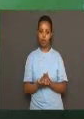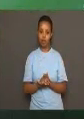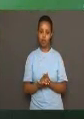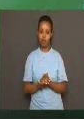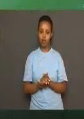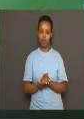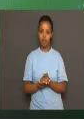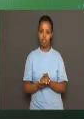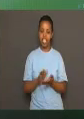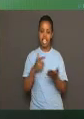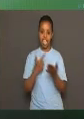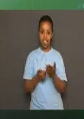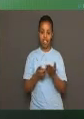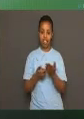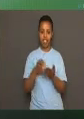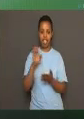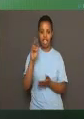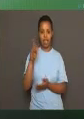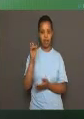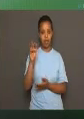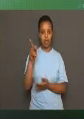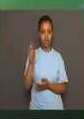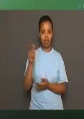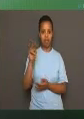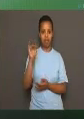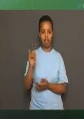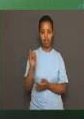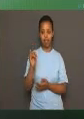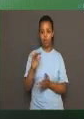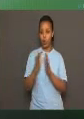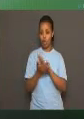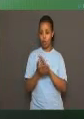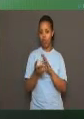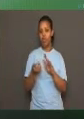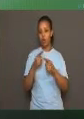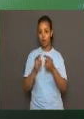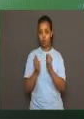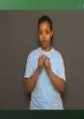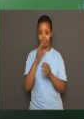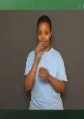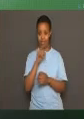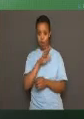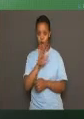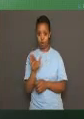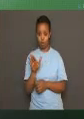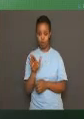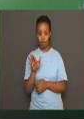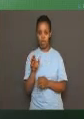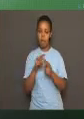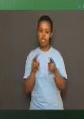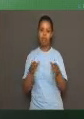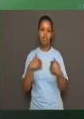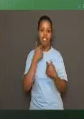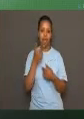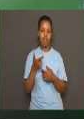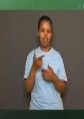Hello, everyone. Did you share your epiphany moments with your classmates? I am sure